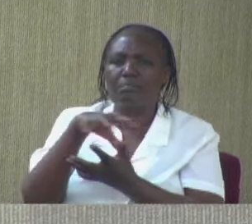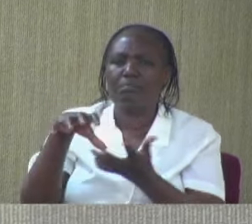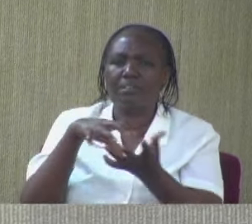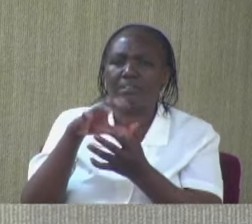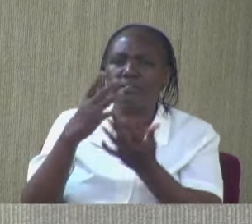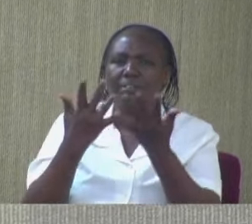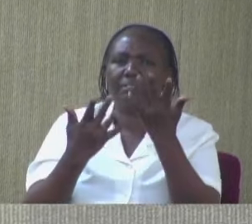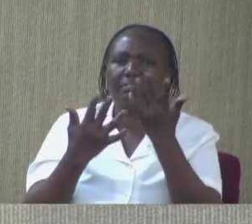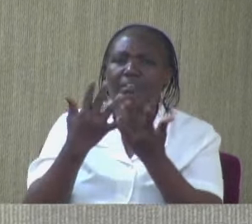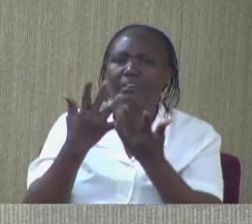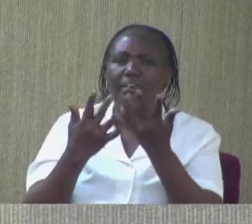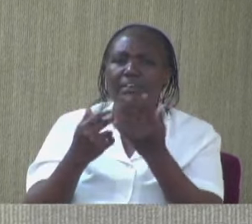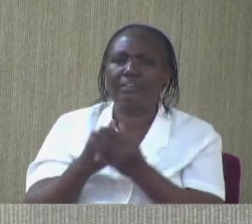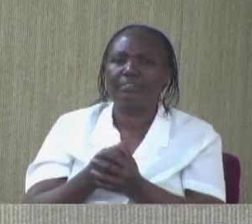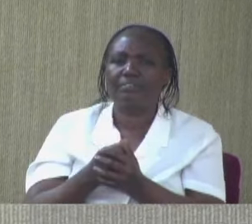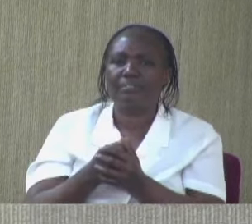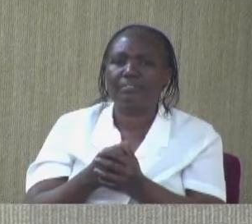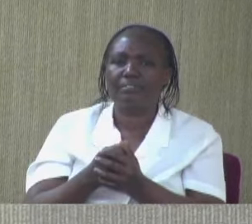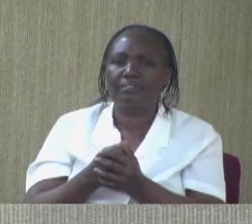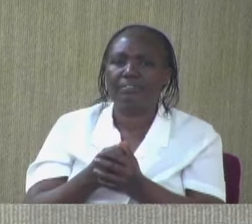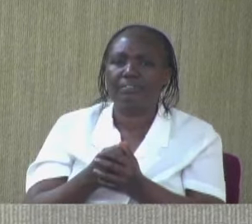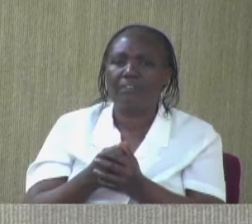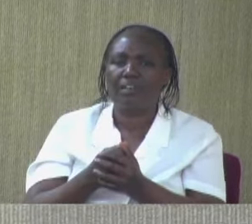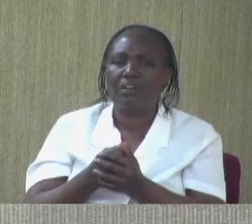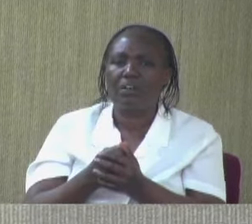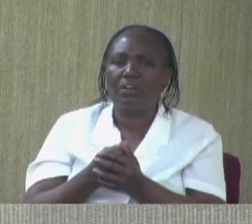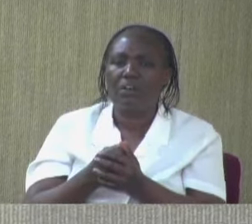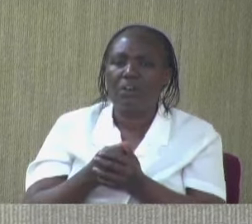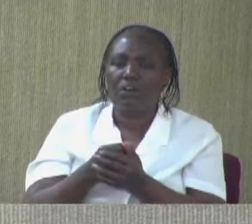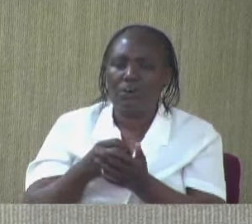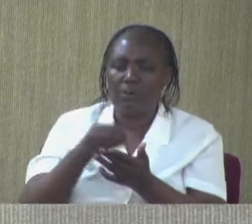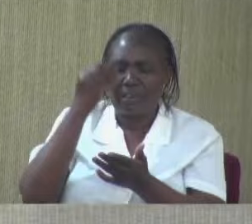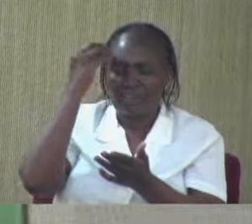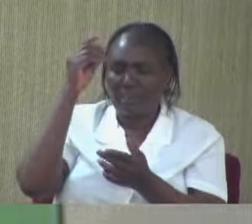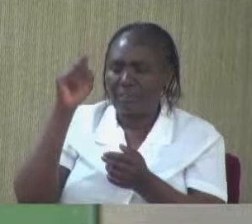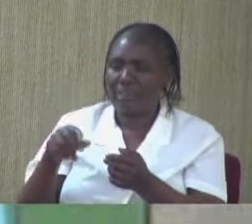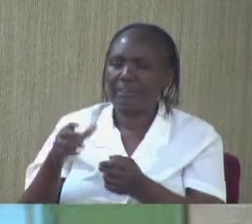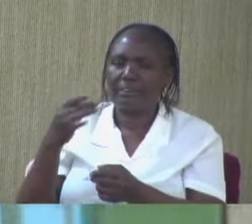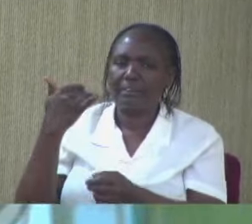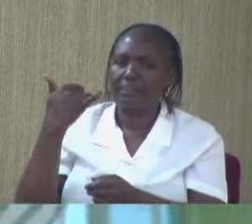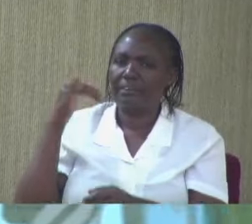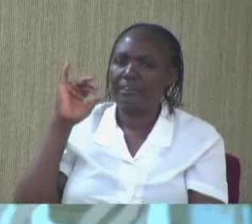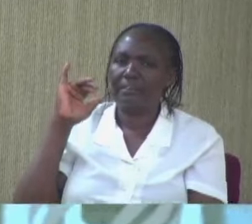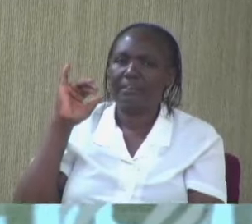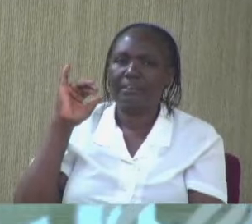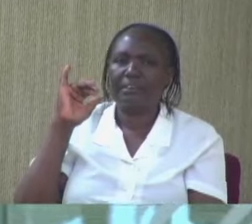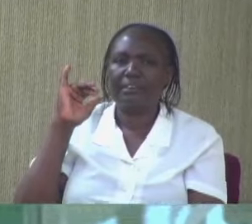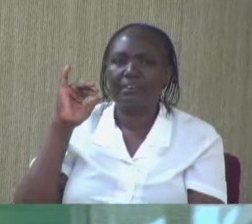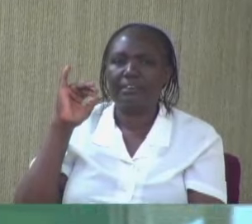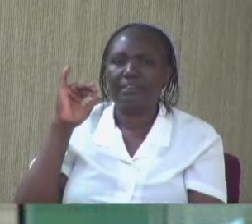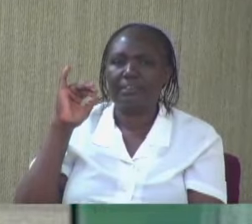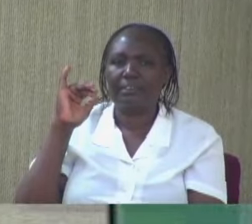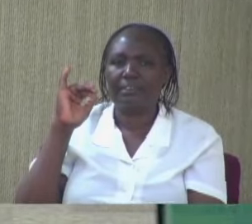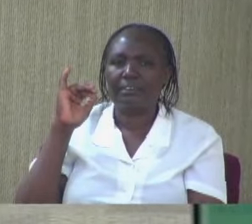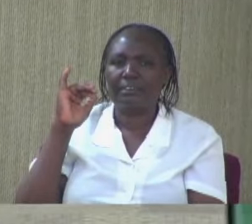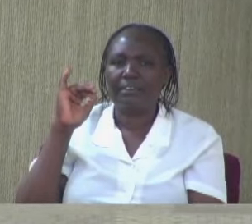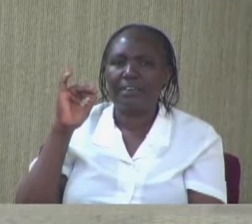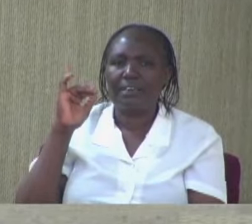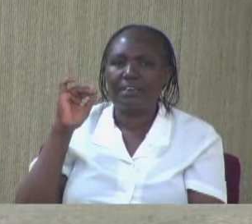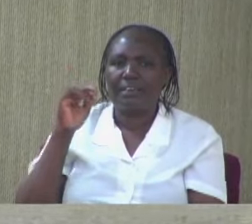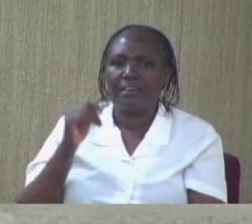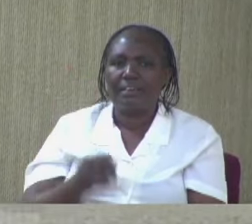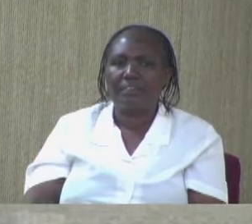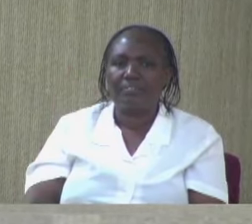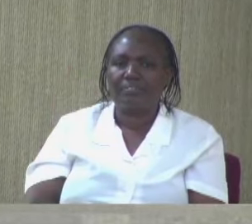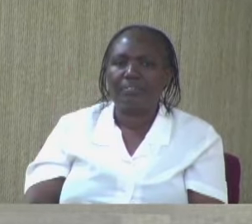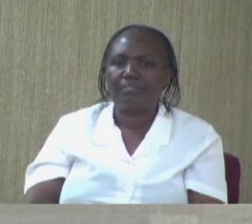heaven. Now, we covered this yesterday. Did she borrow statements from